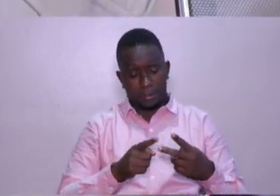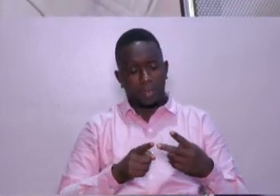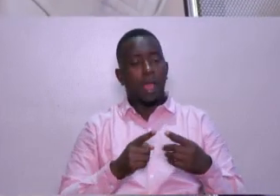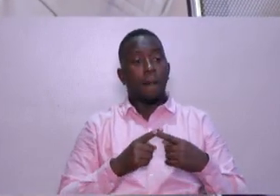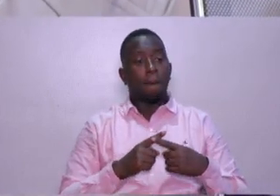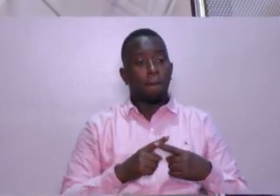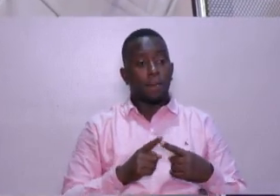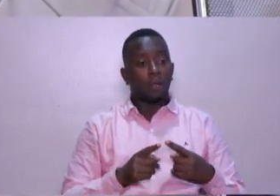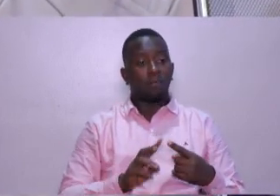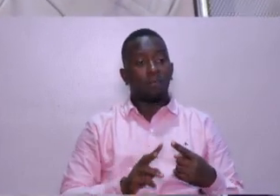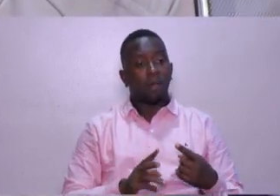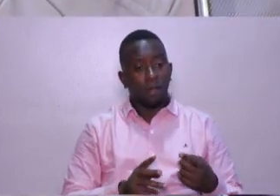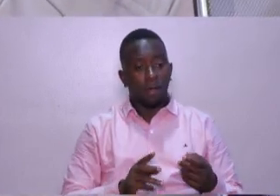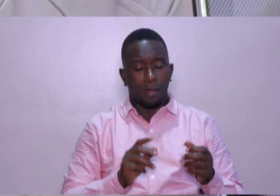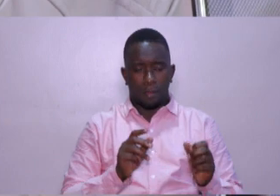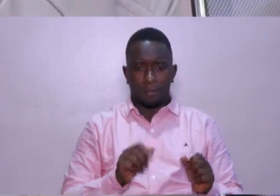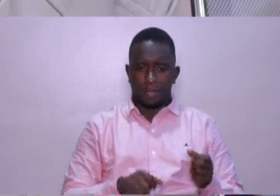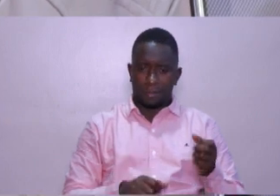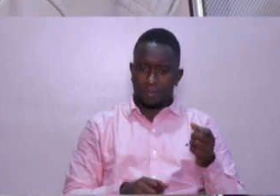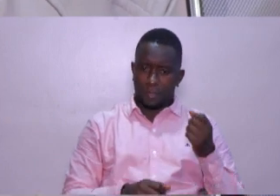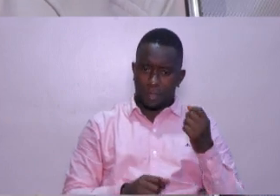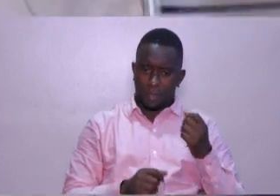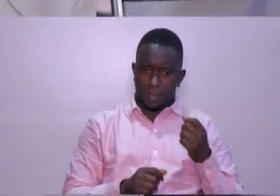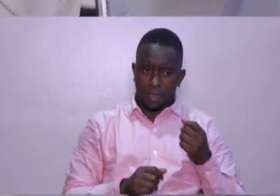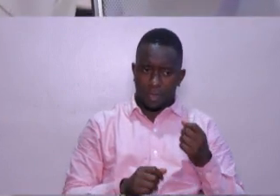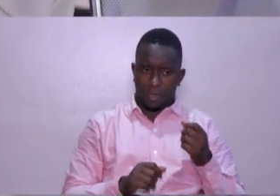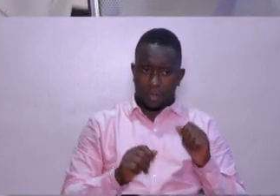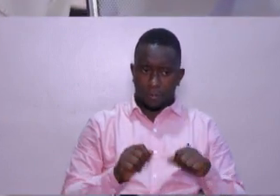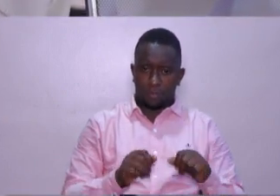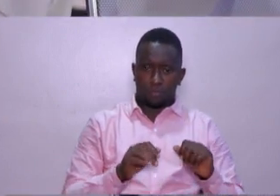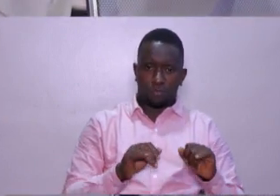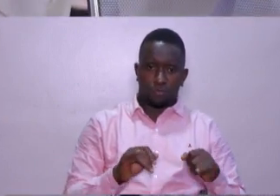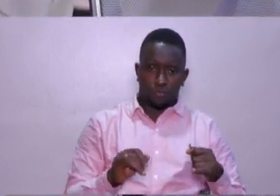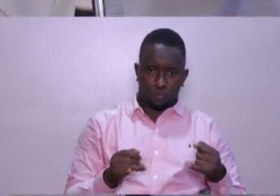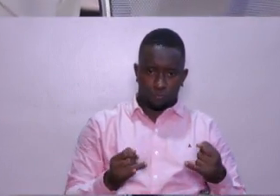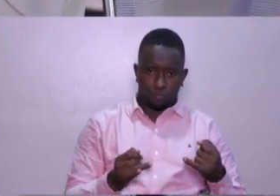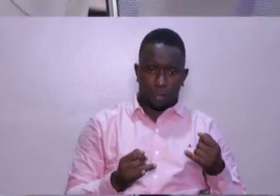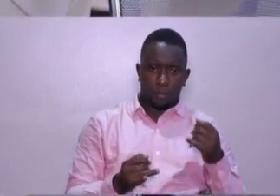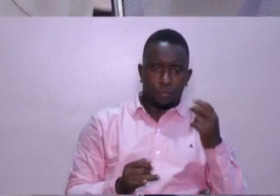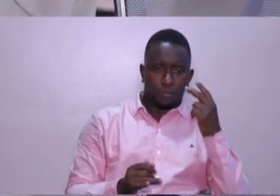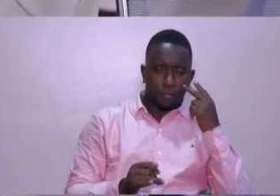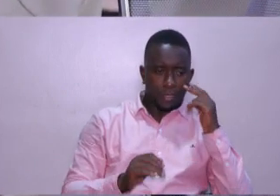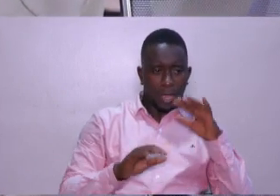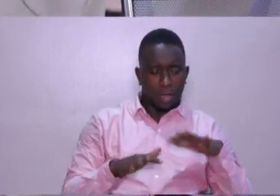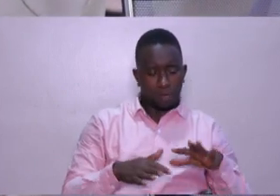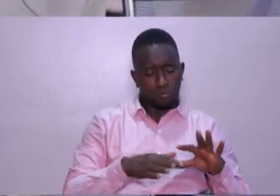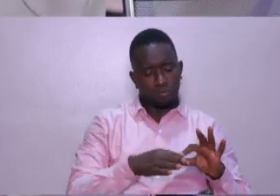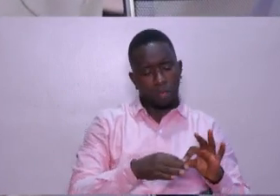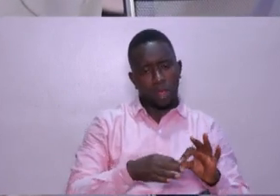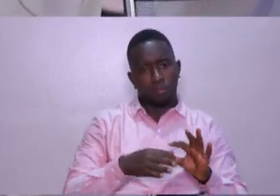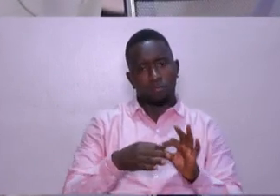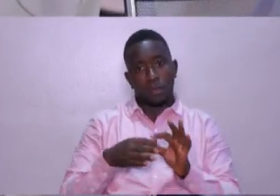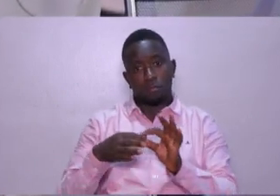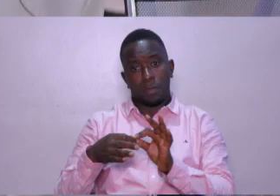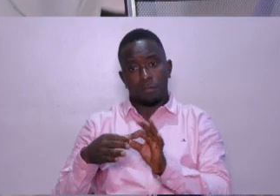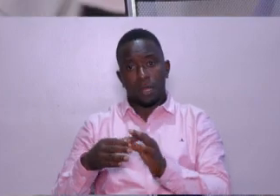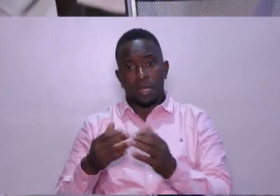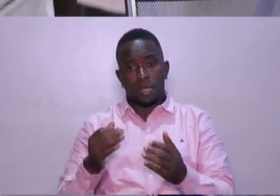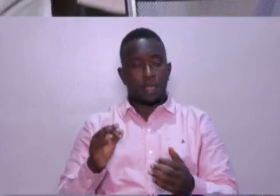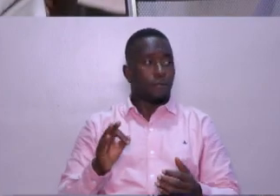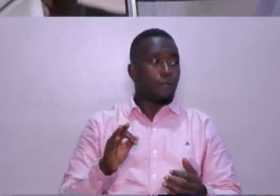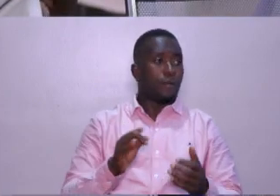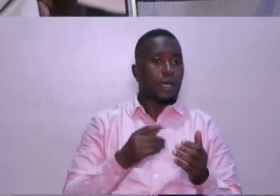is maybe part of irrigation, but it does not closely relate to what I talked about earlier. Let me give an example. If